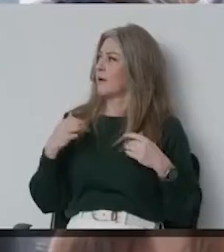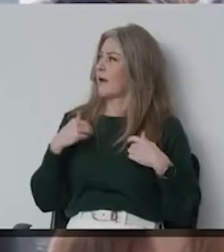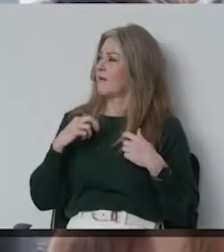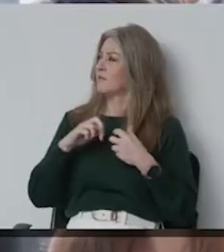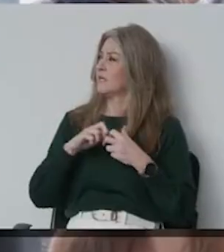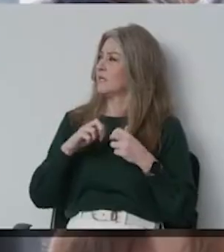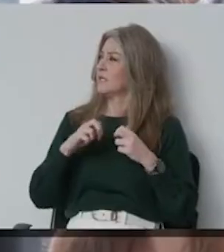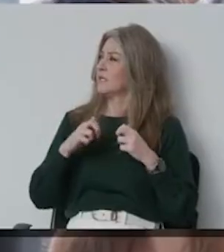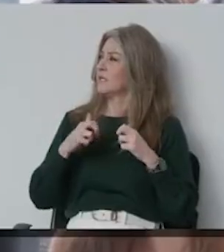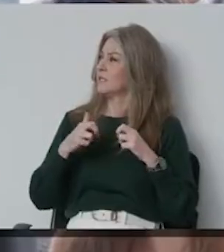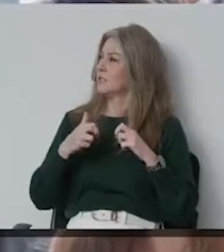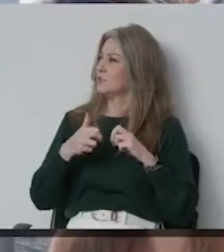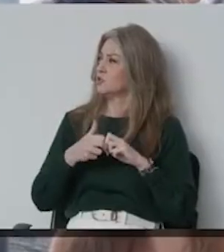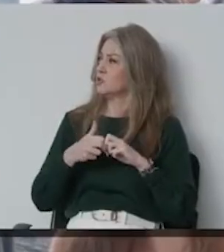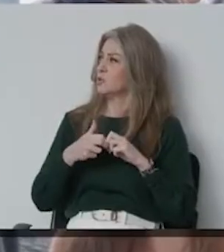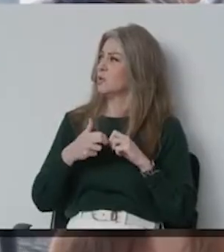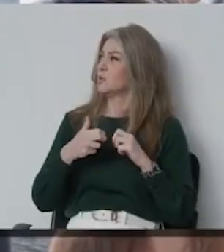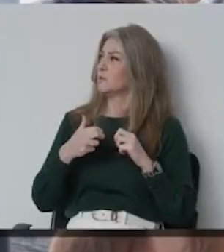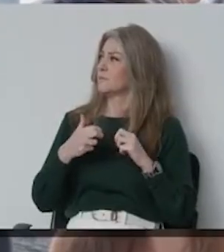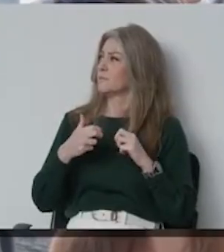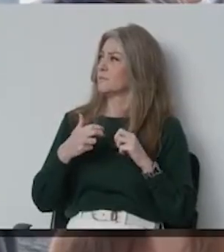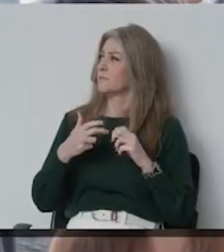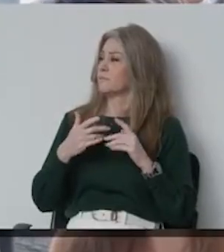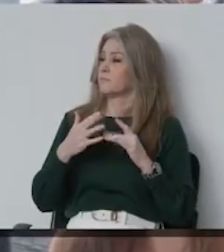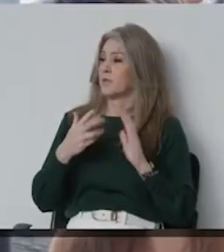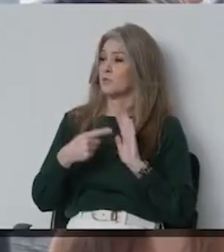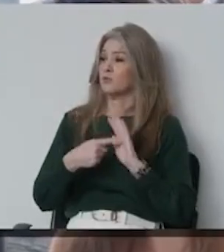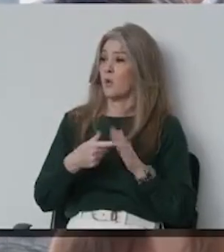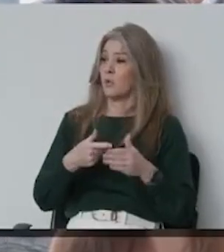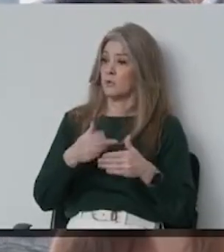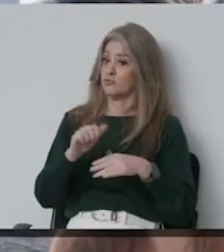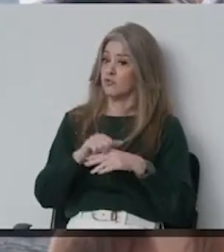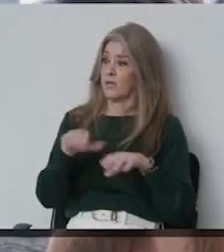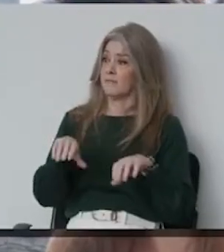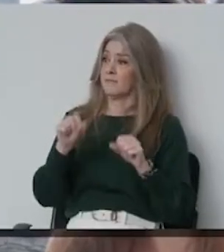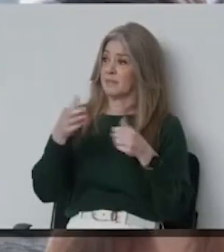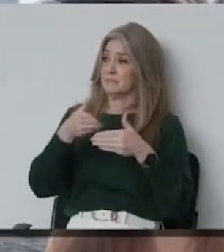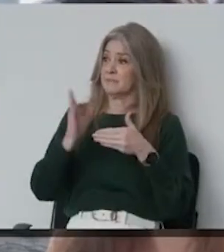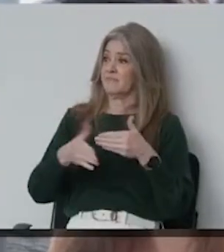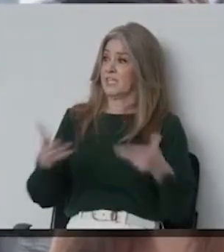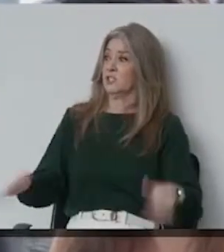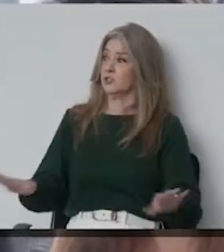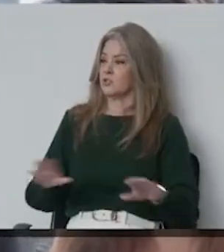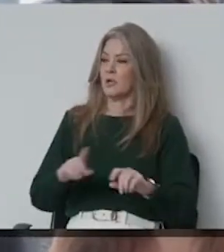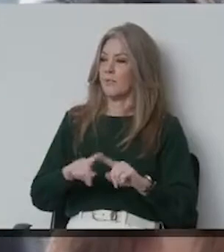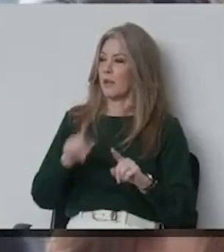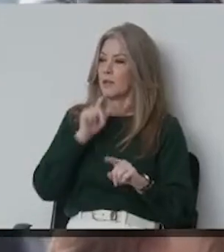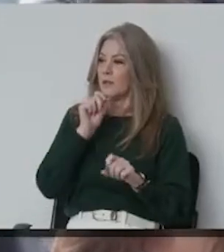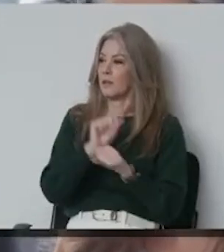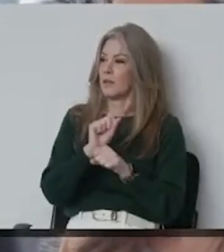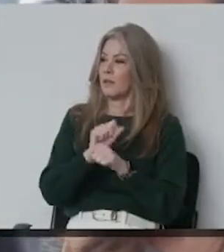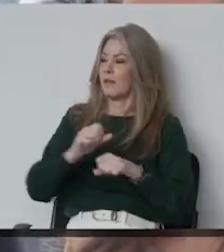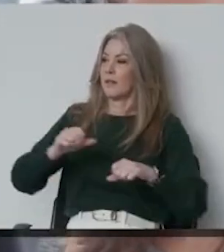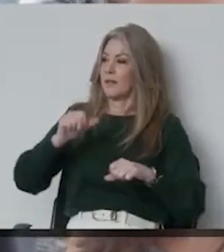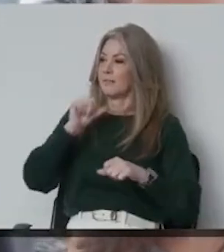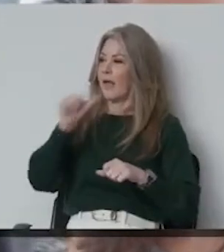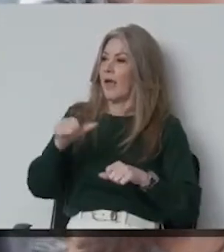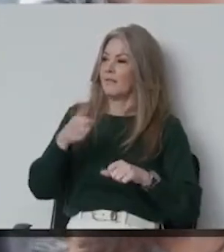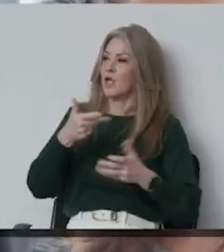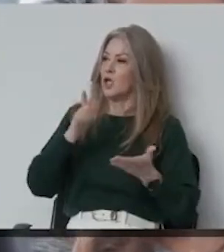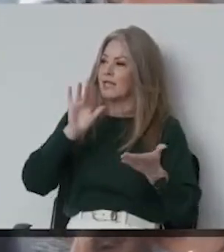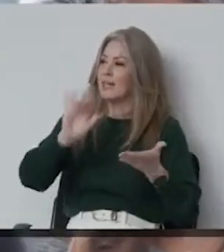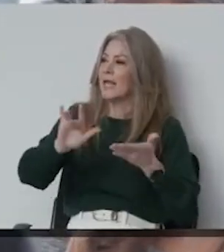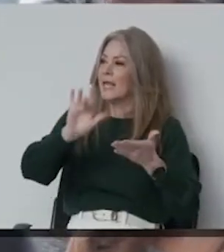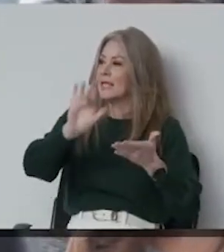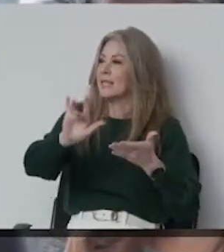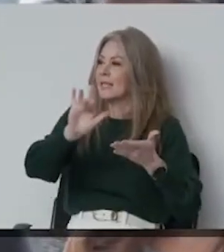they are, like it'll show that the training was complete, but really it's not complete because they were unable to click certain boxes